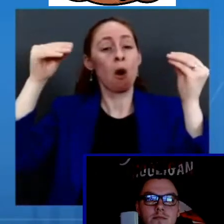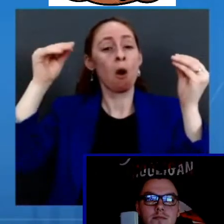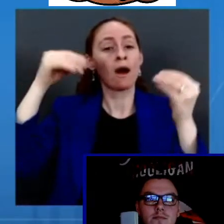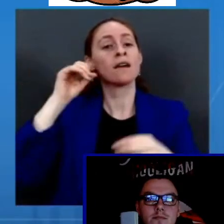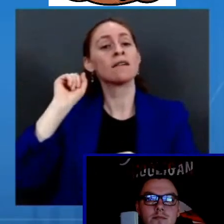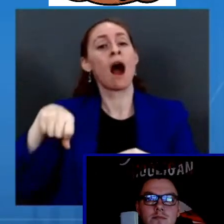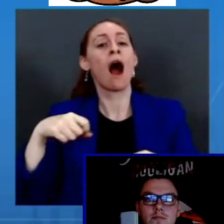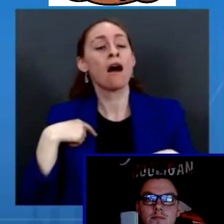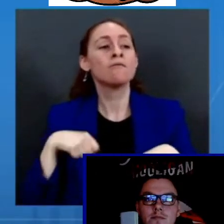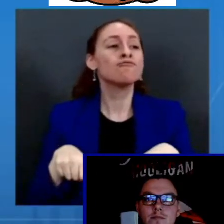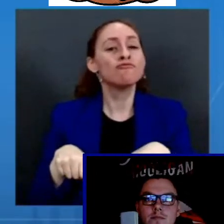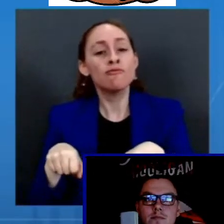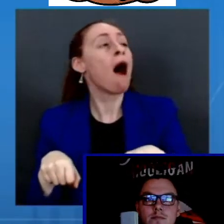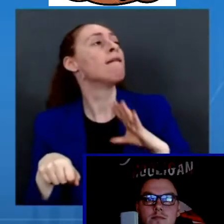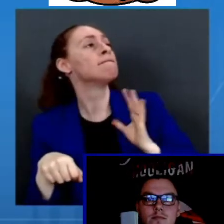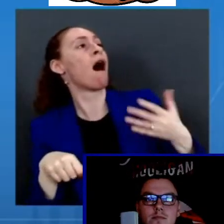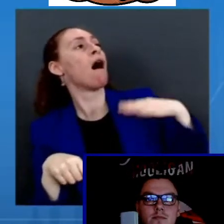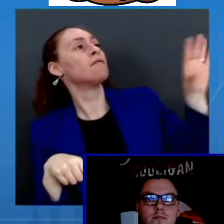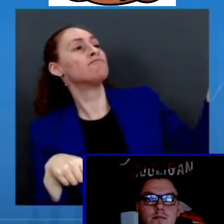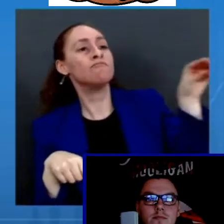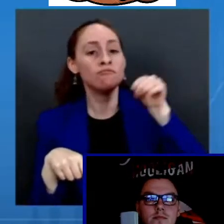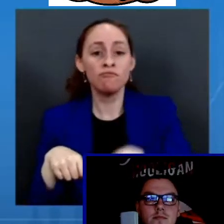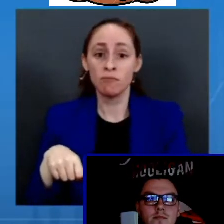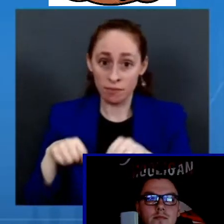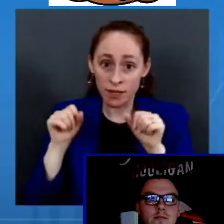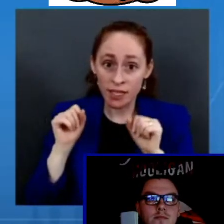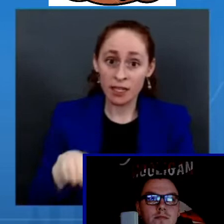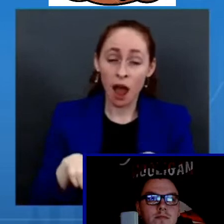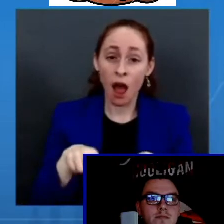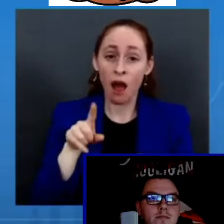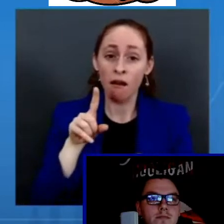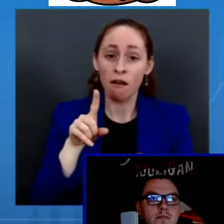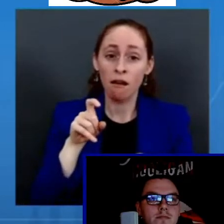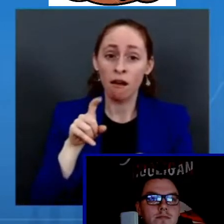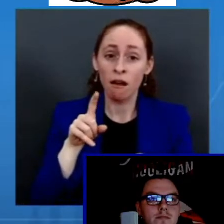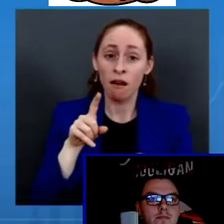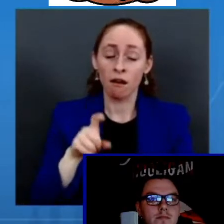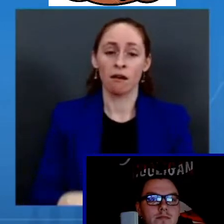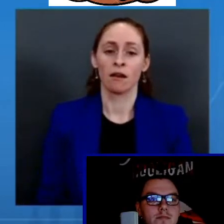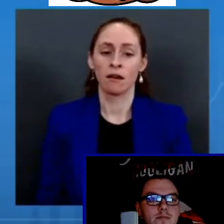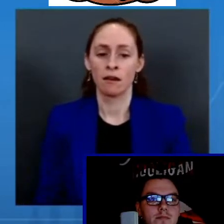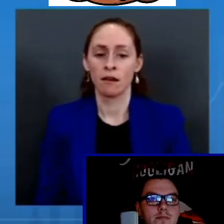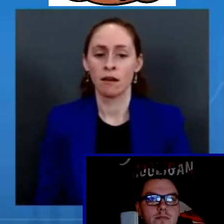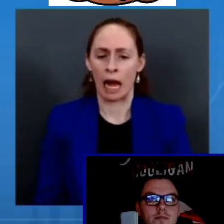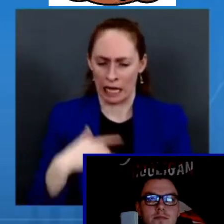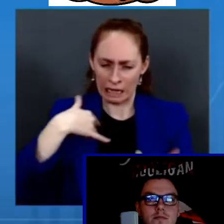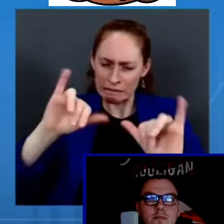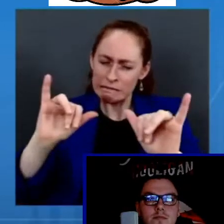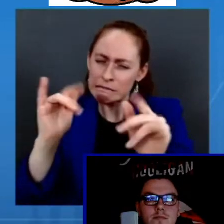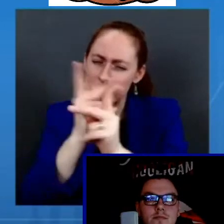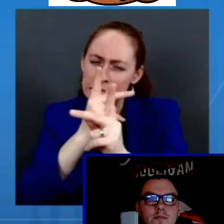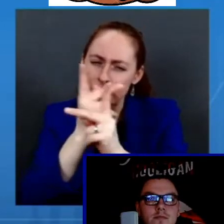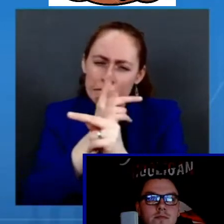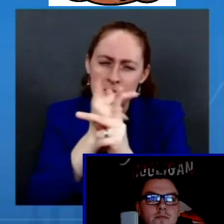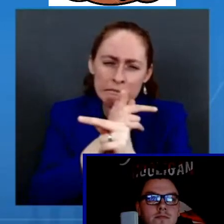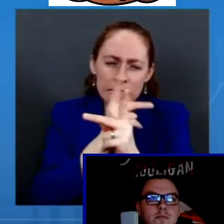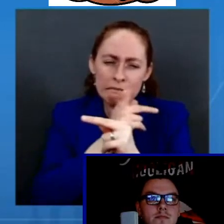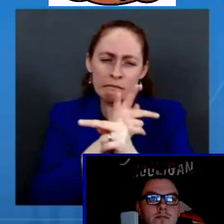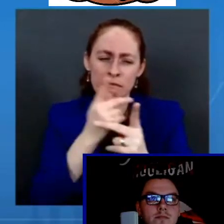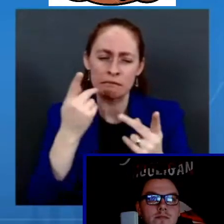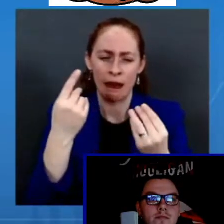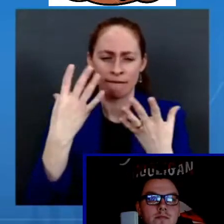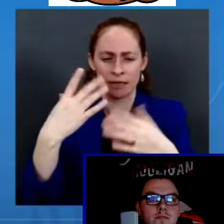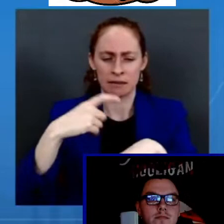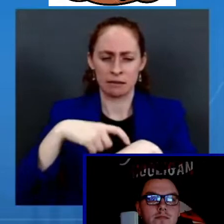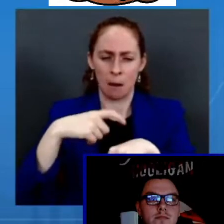on the table, and that'll be worked through across the next couple of weeks with clear guidance on how American consumers with private health insurance can